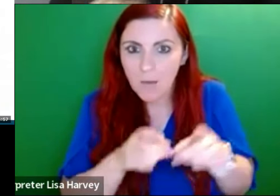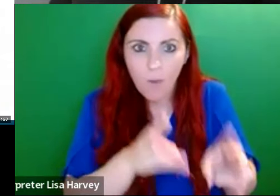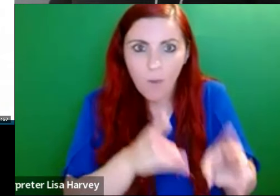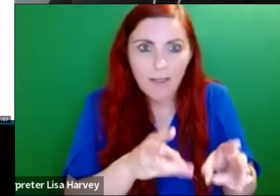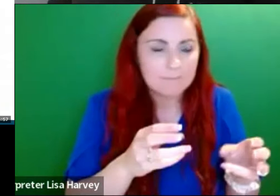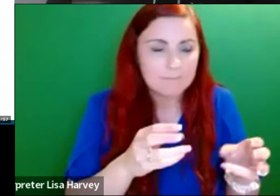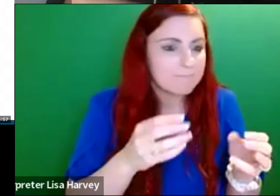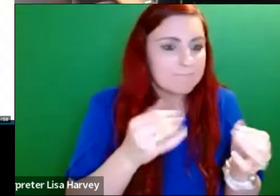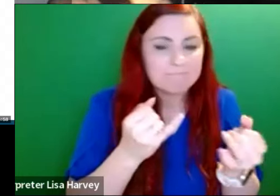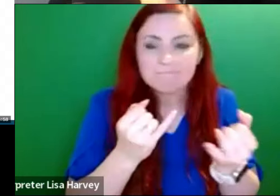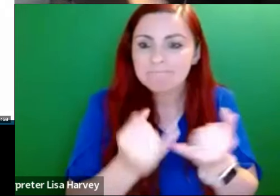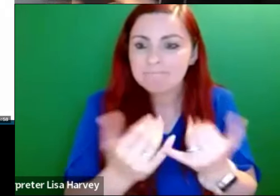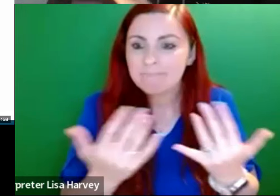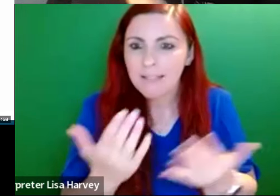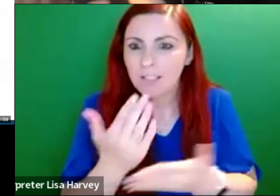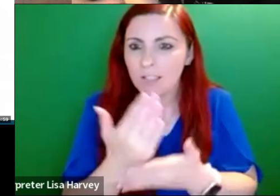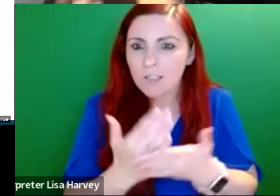maybe to